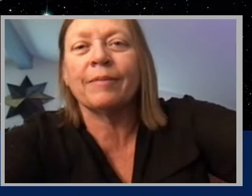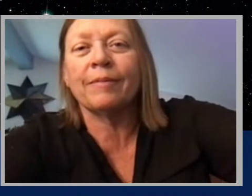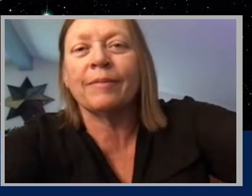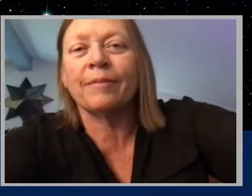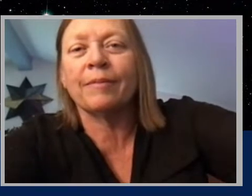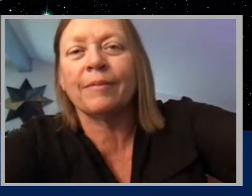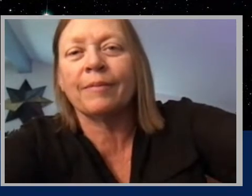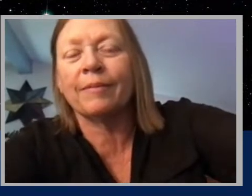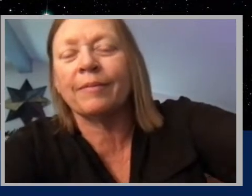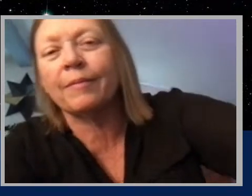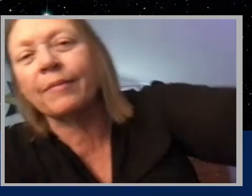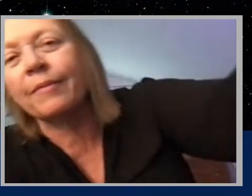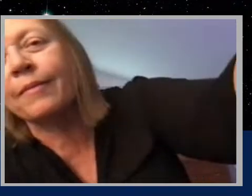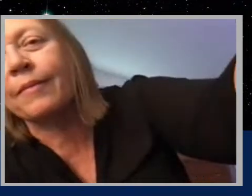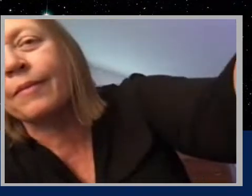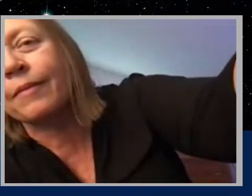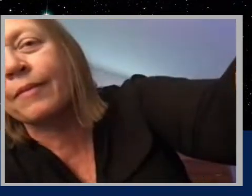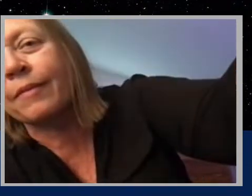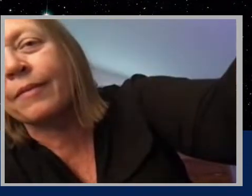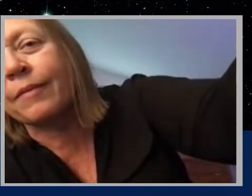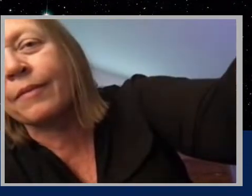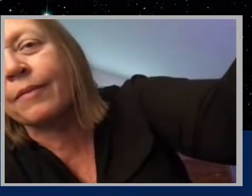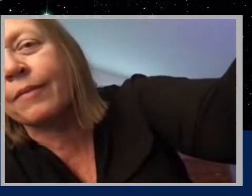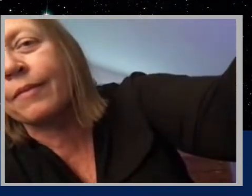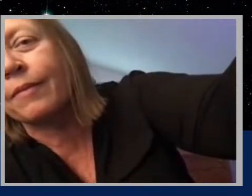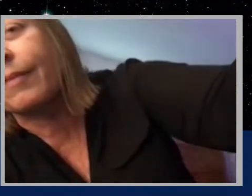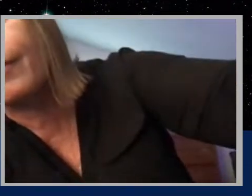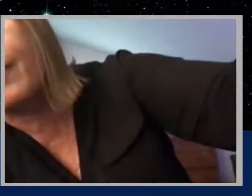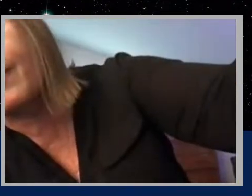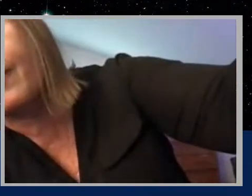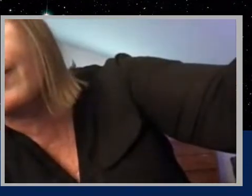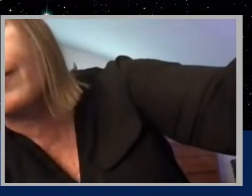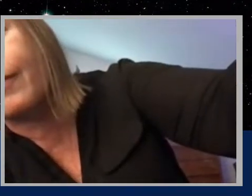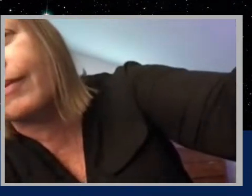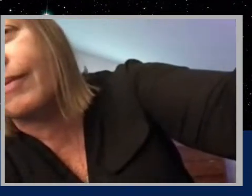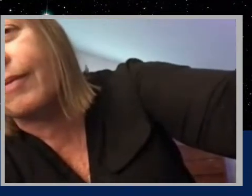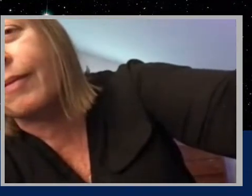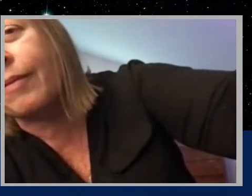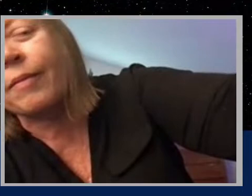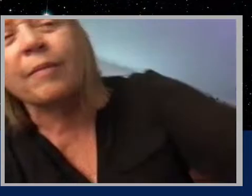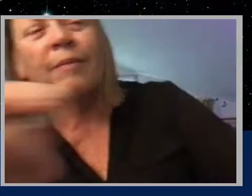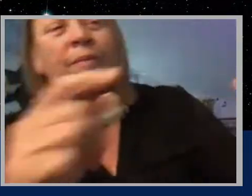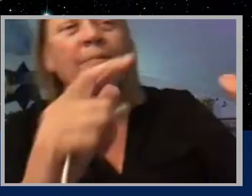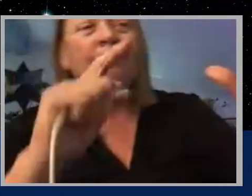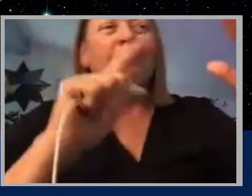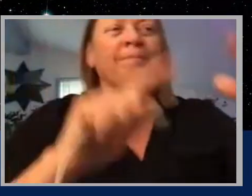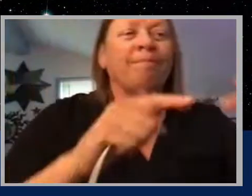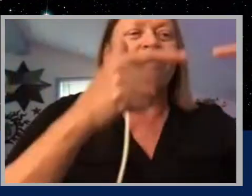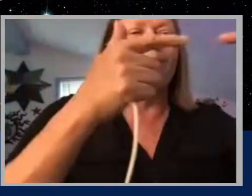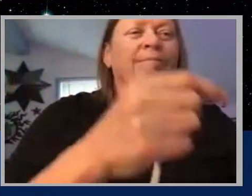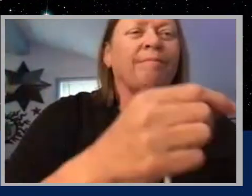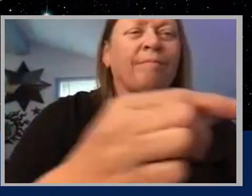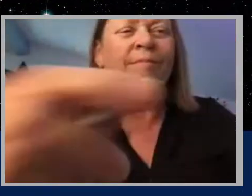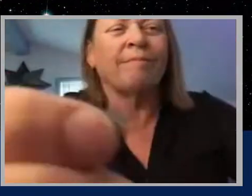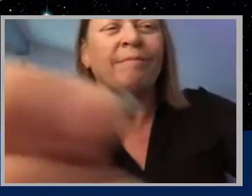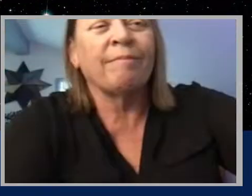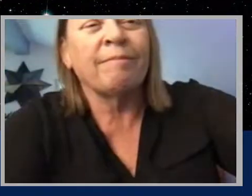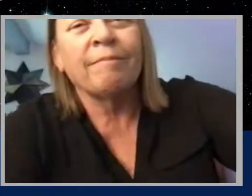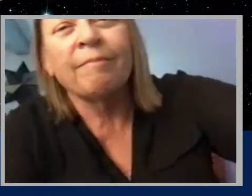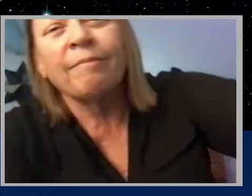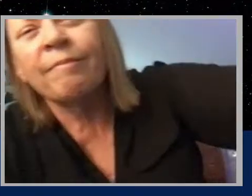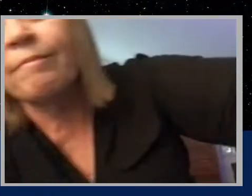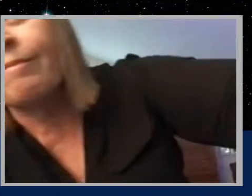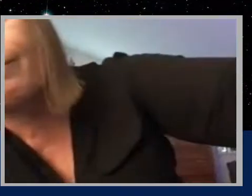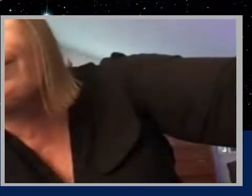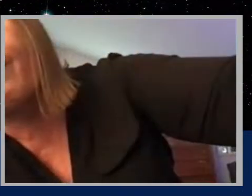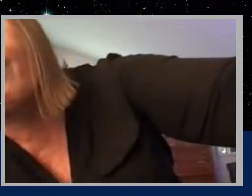Yeah, hopefully they don't get seasick. Although a lot of people are from the Navy, so I would assume a lot of astronauts have Navy,